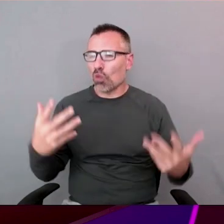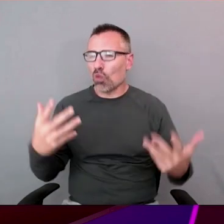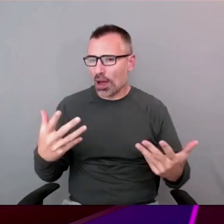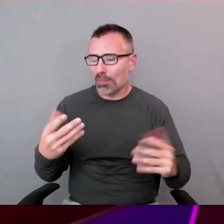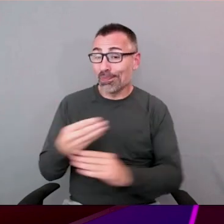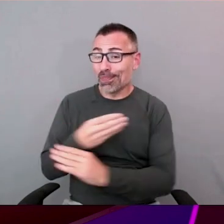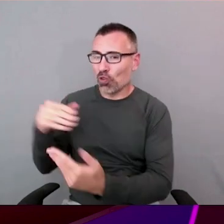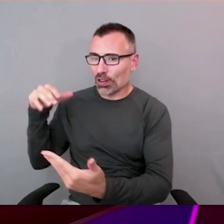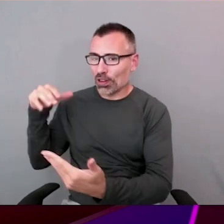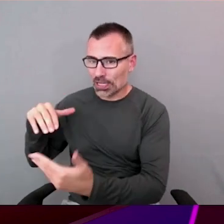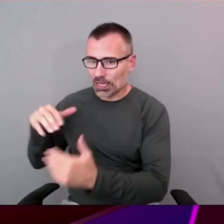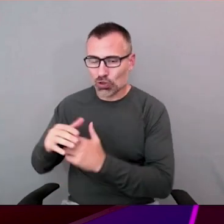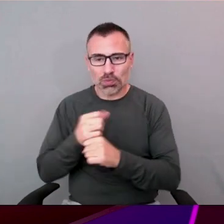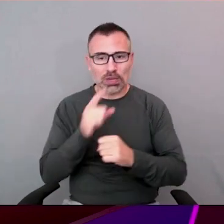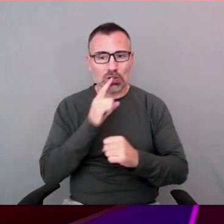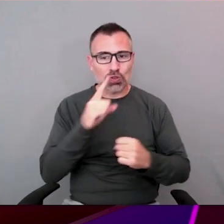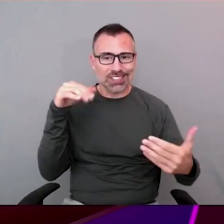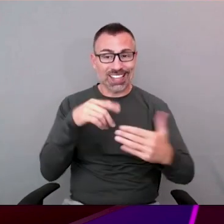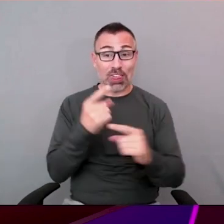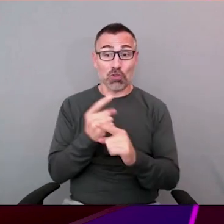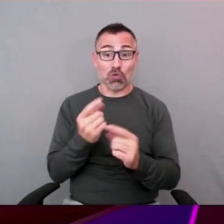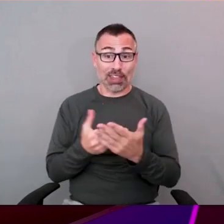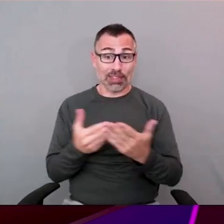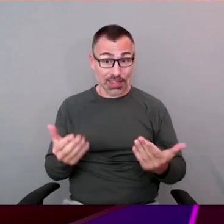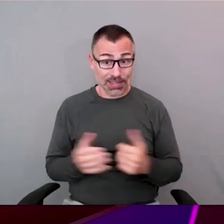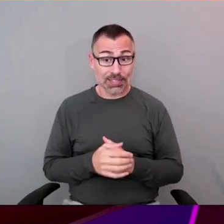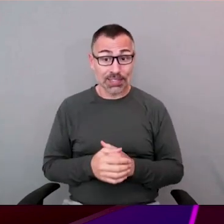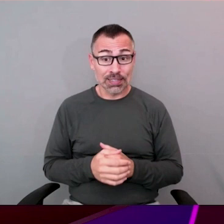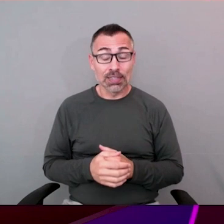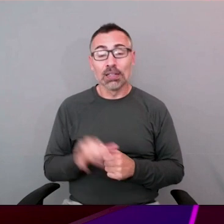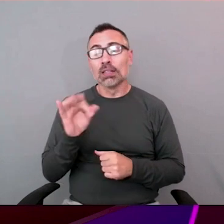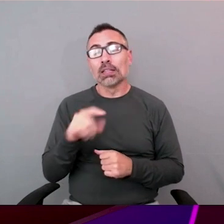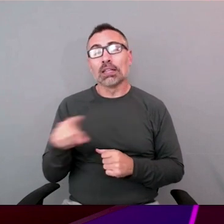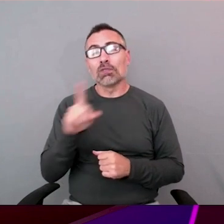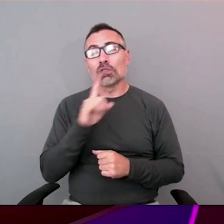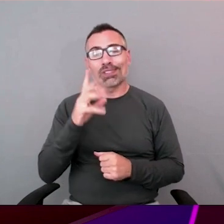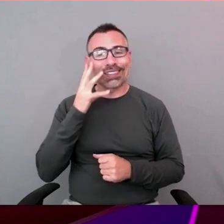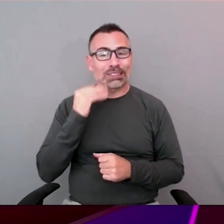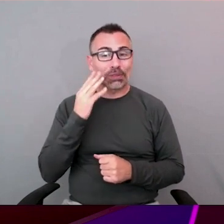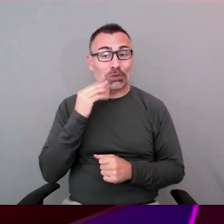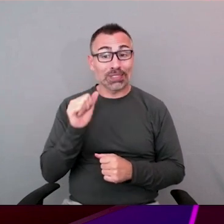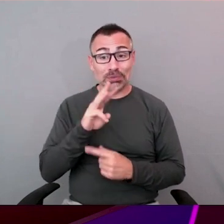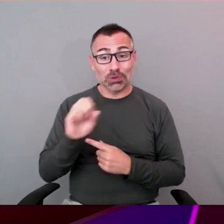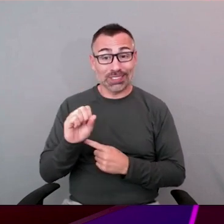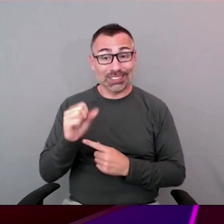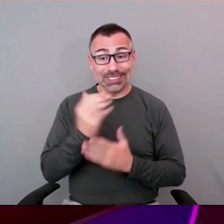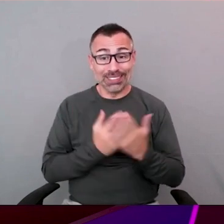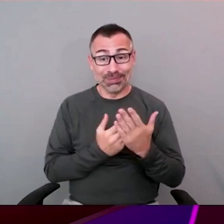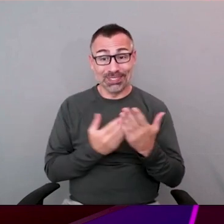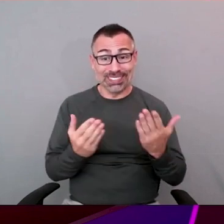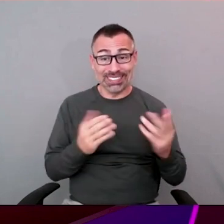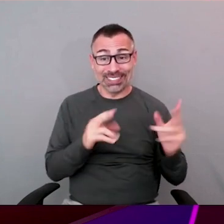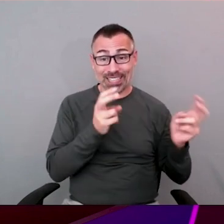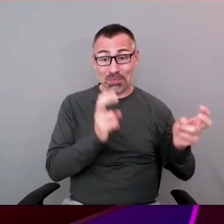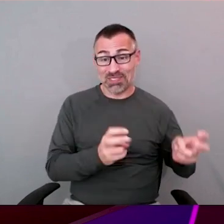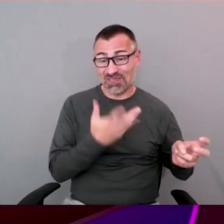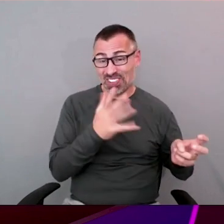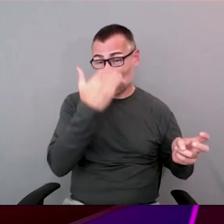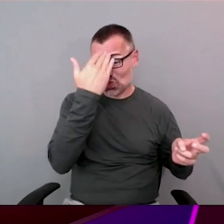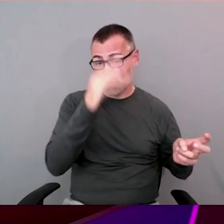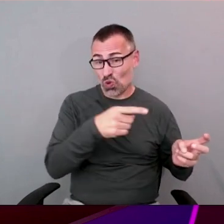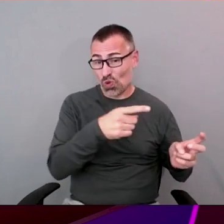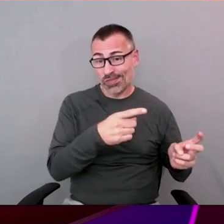you're going down the right track. And you might even find, if you're a little experienced with AWS, some of these topics you already are familiar with,